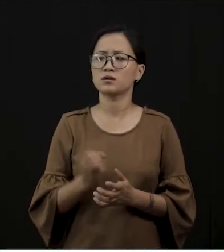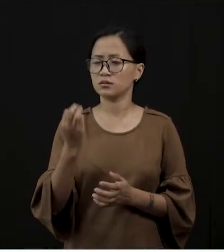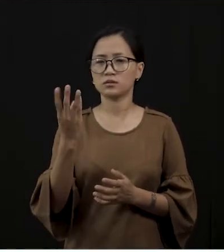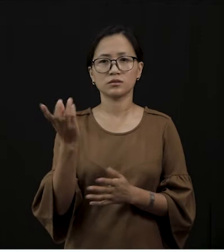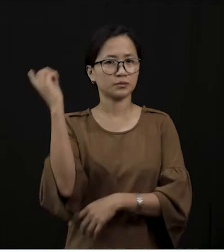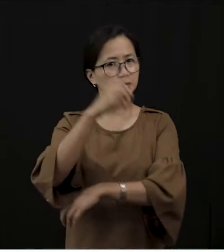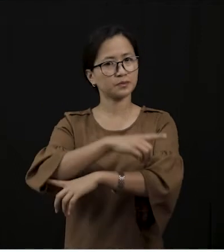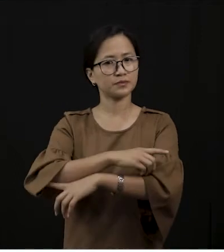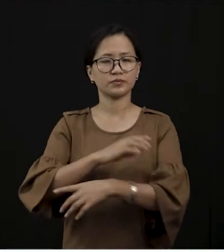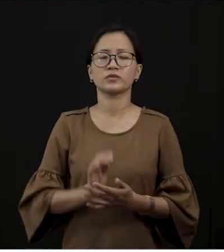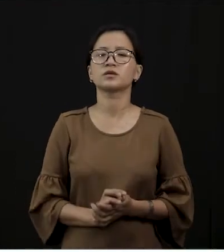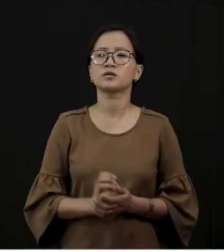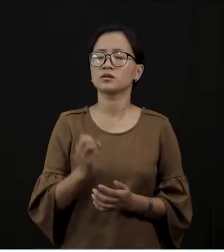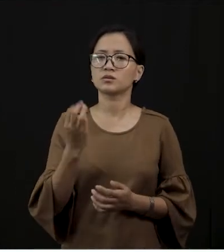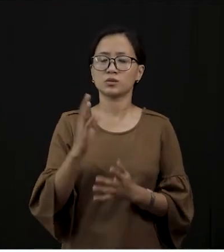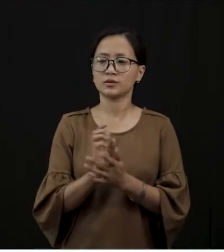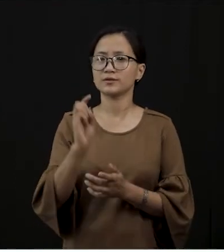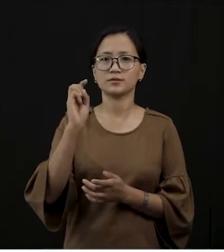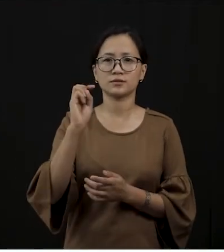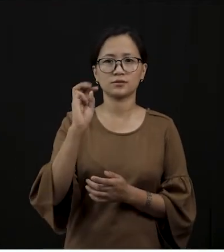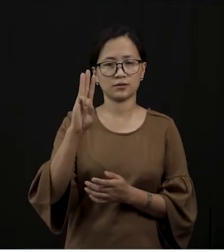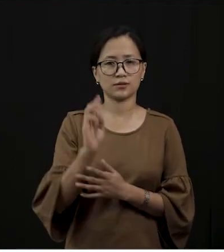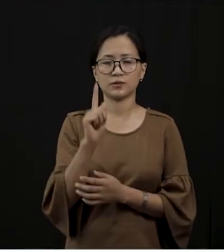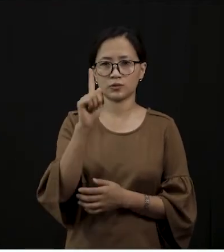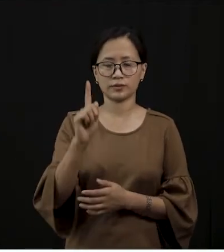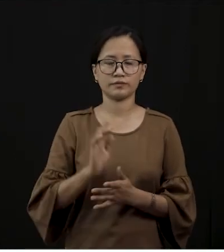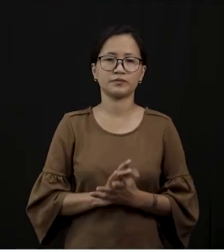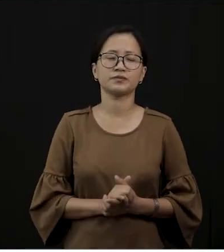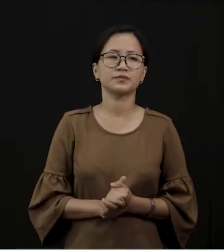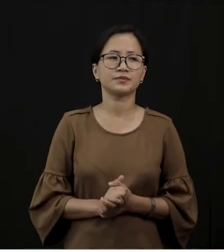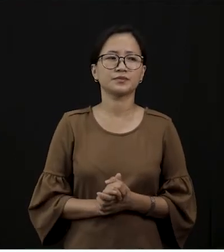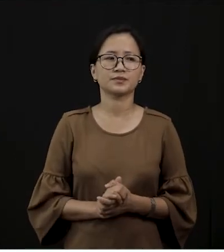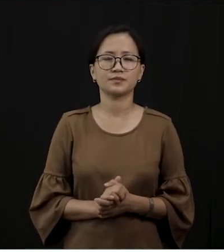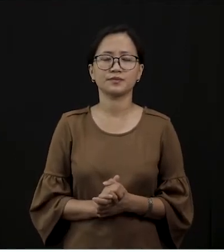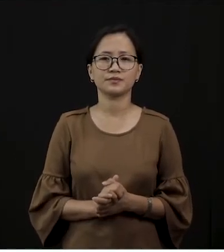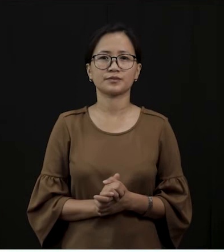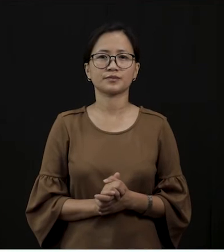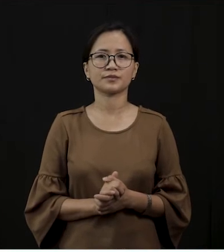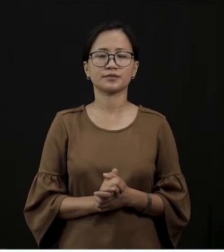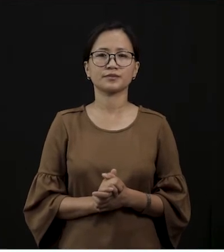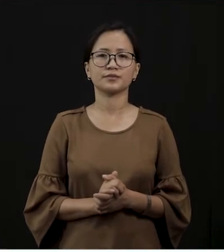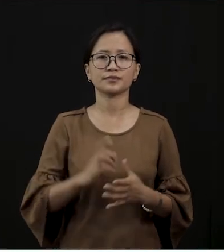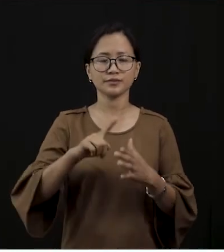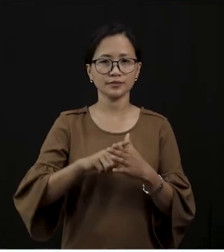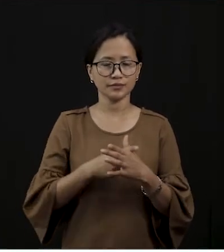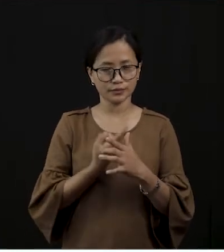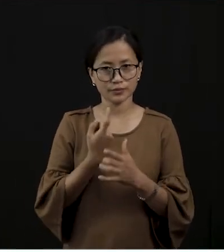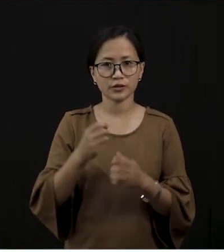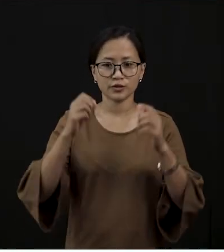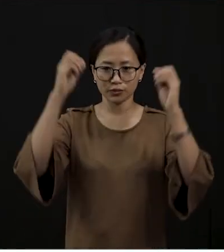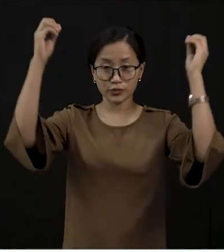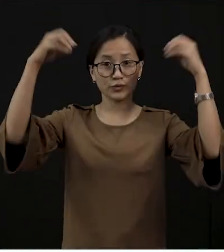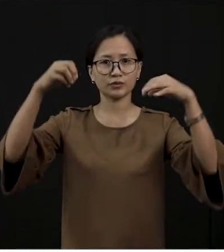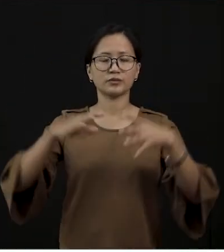number of days? 31. Is it clear? Yes. Then, this is the month of June